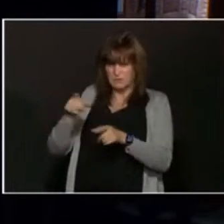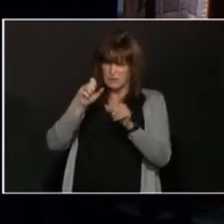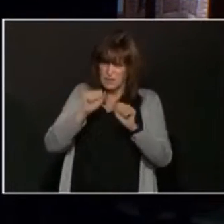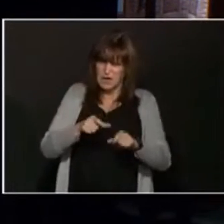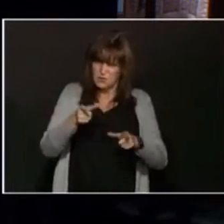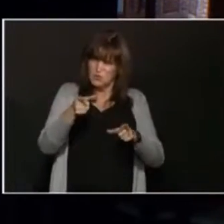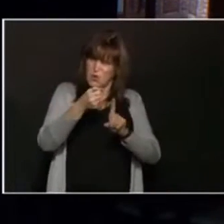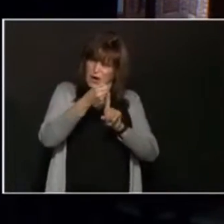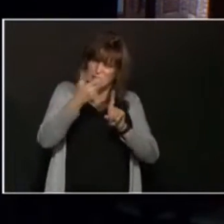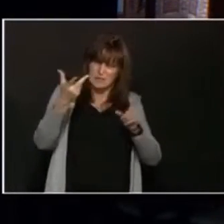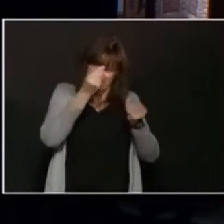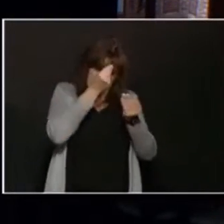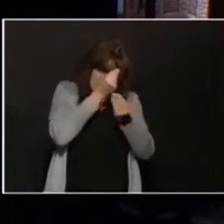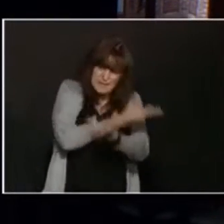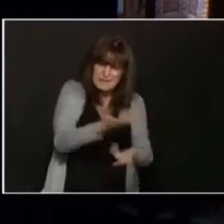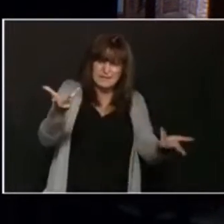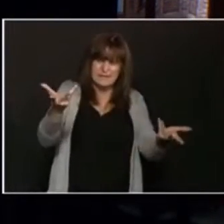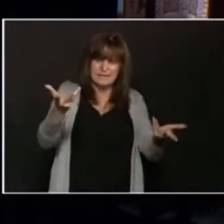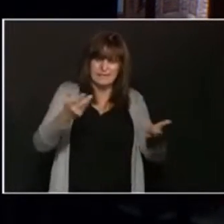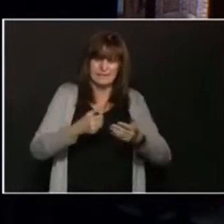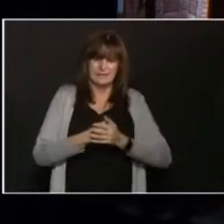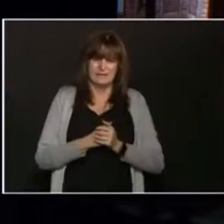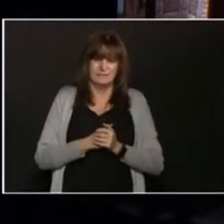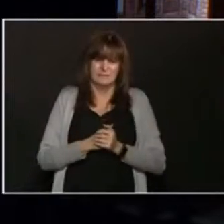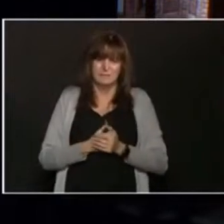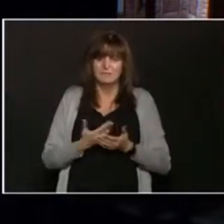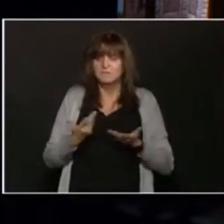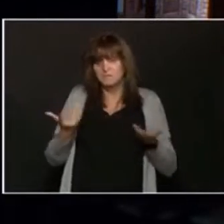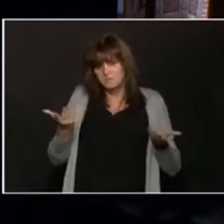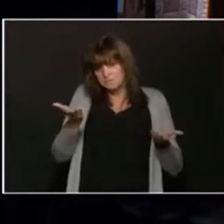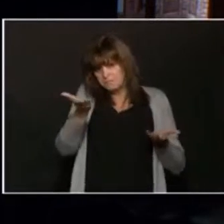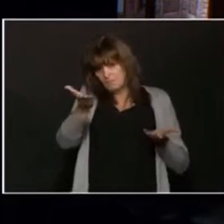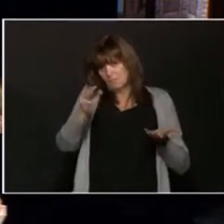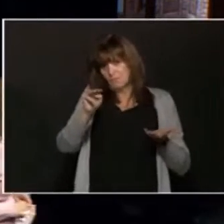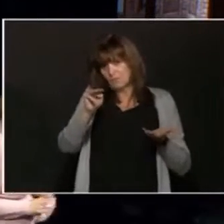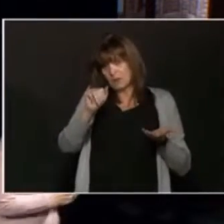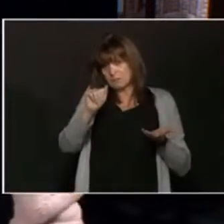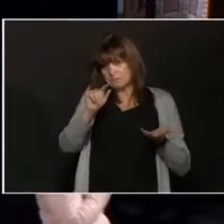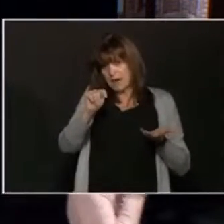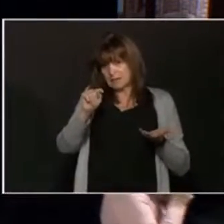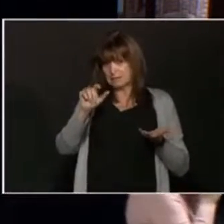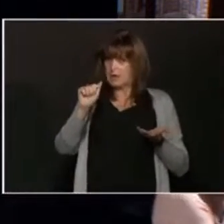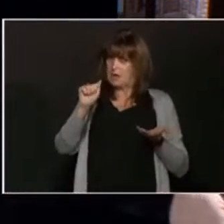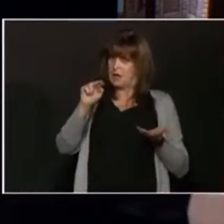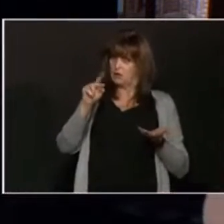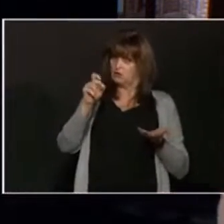I think Mr. Anderson might answer that. Thank you.